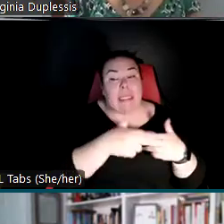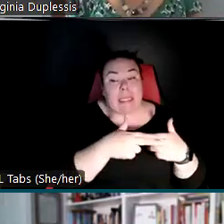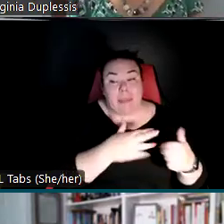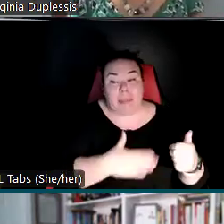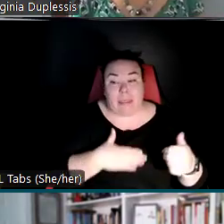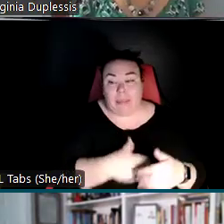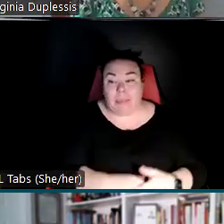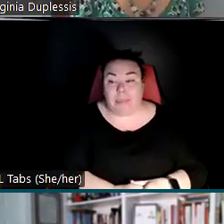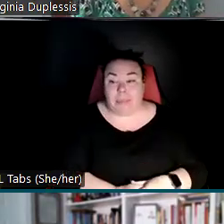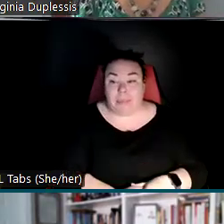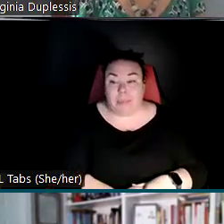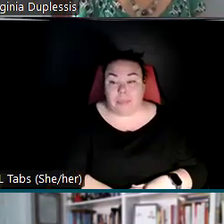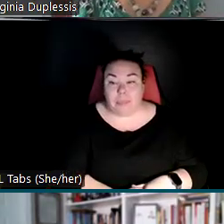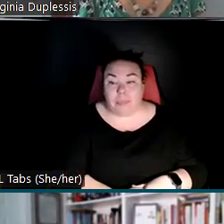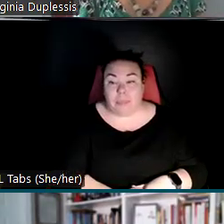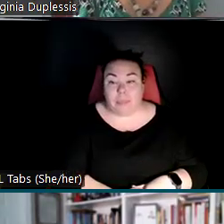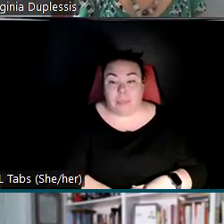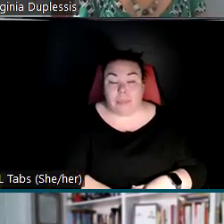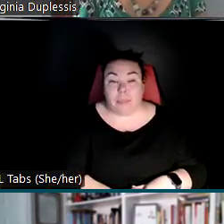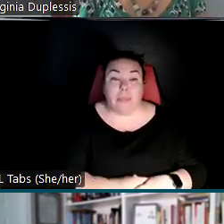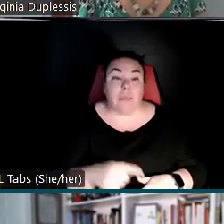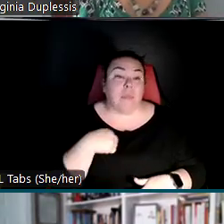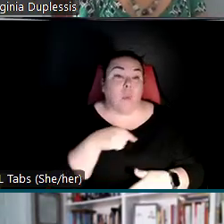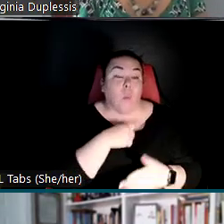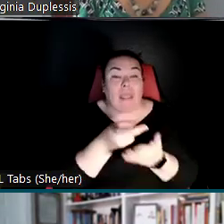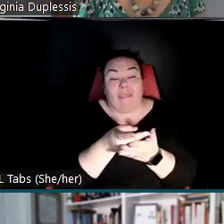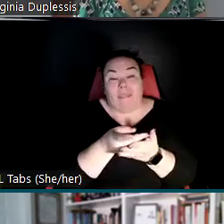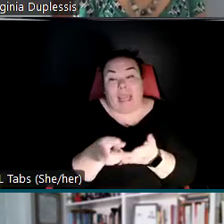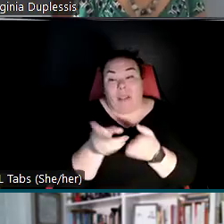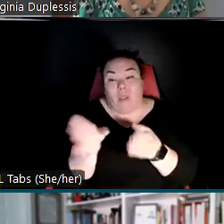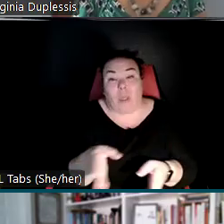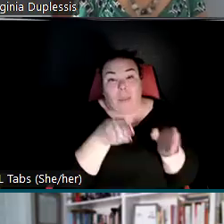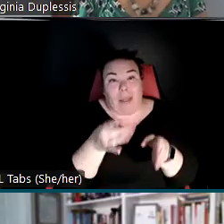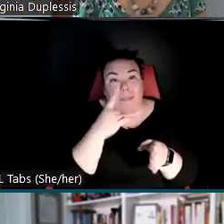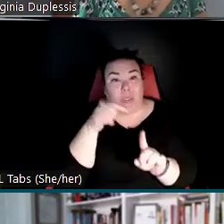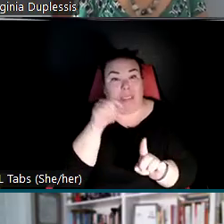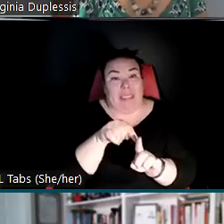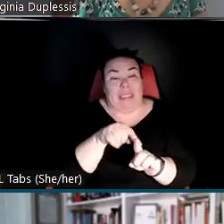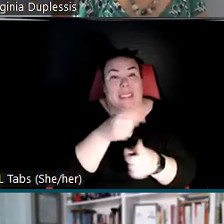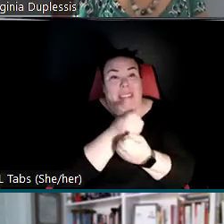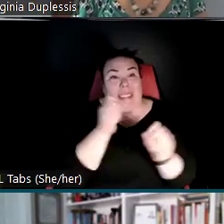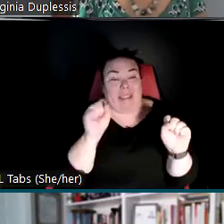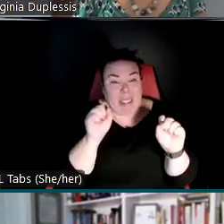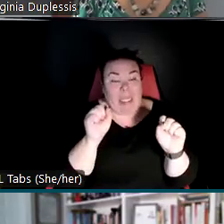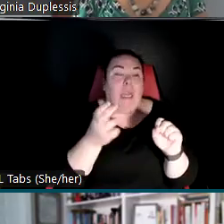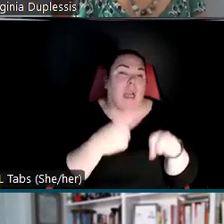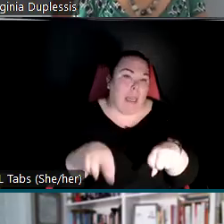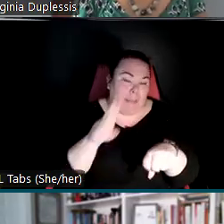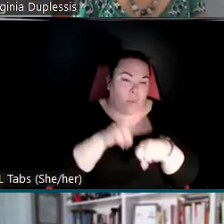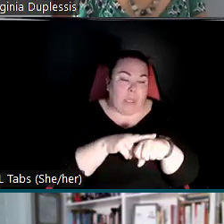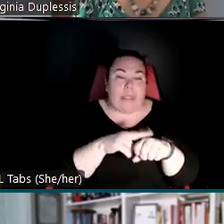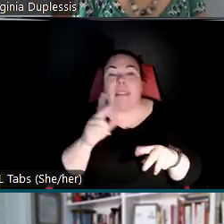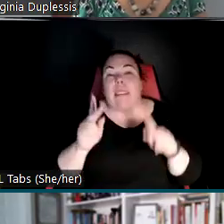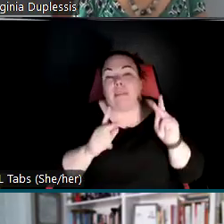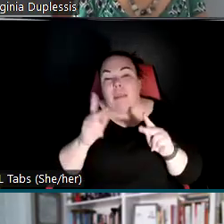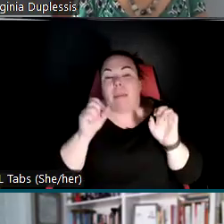So when we fail to plan for that survivor safety, of course, people can choose to